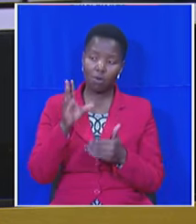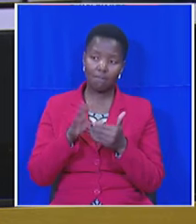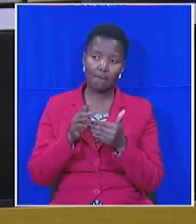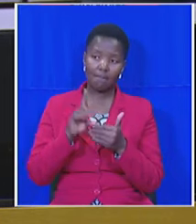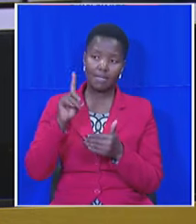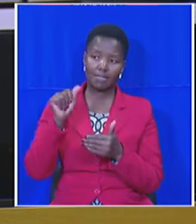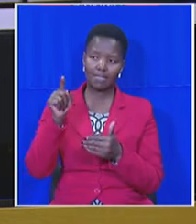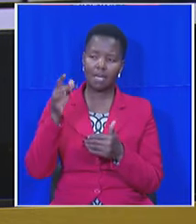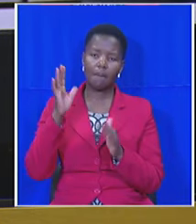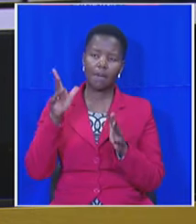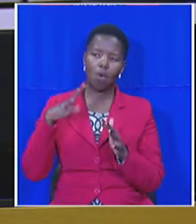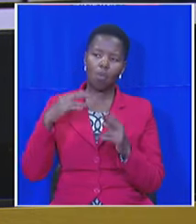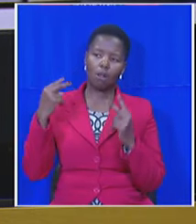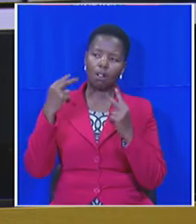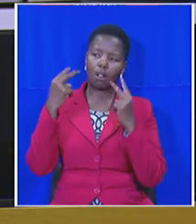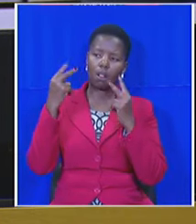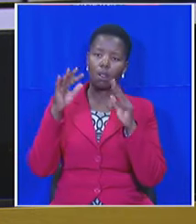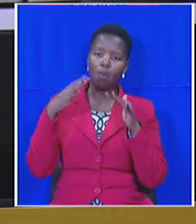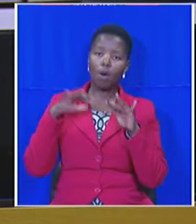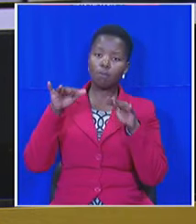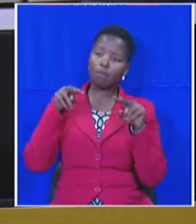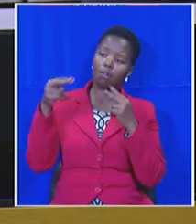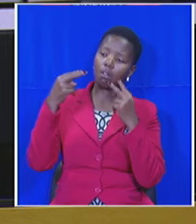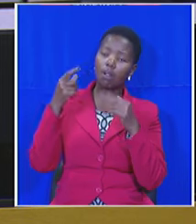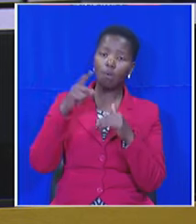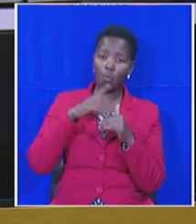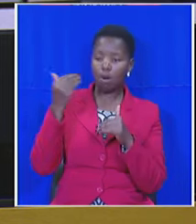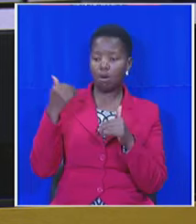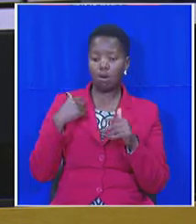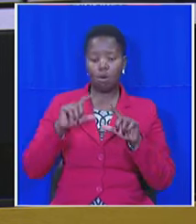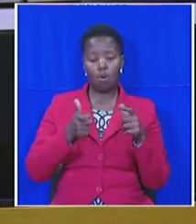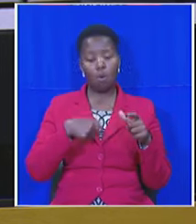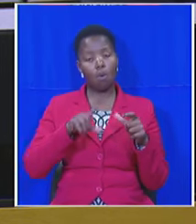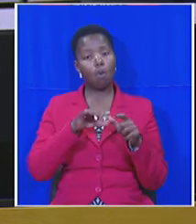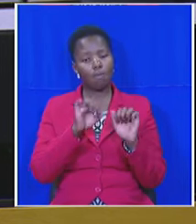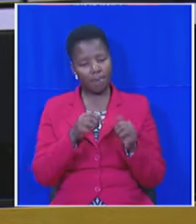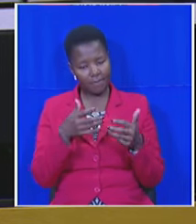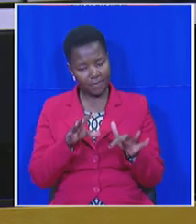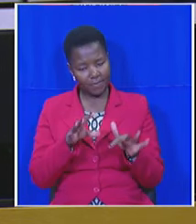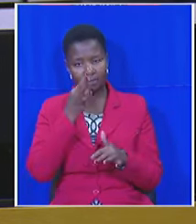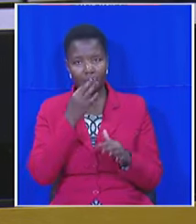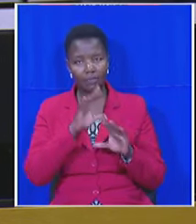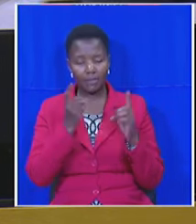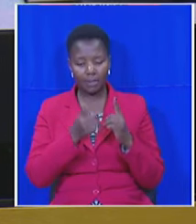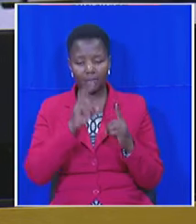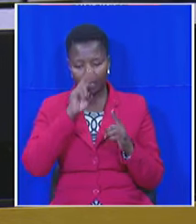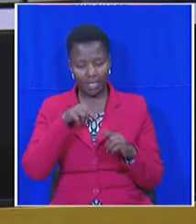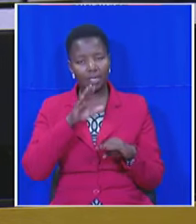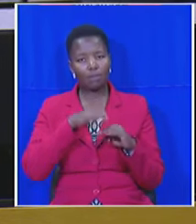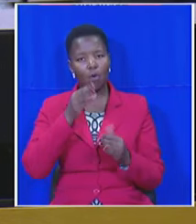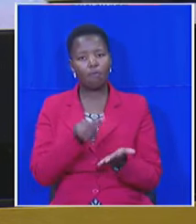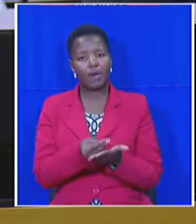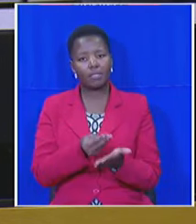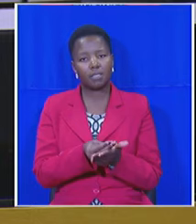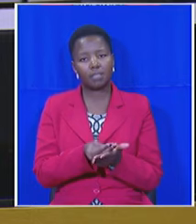is grandstanding that as we all members of the committee, we have agreed that the department needs more funding to